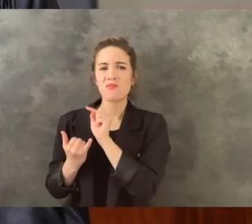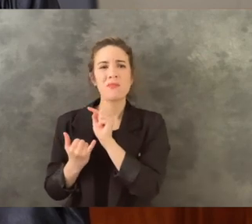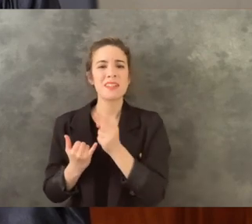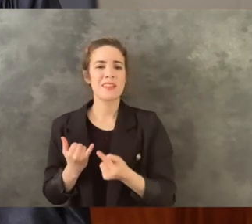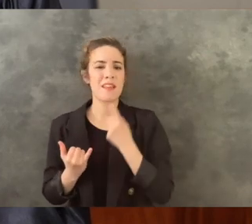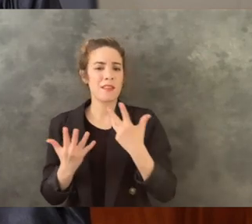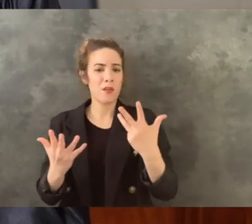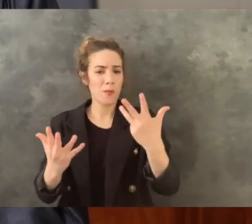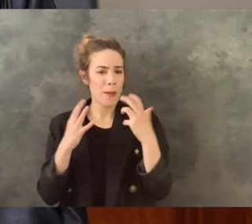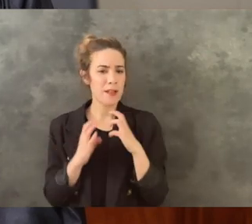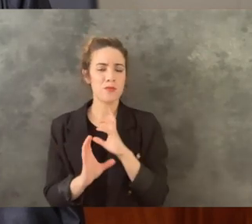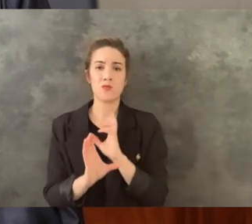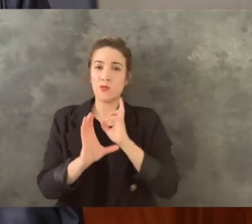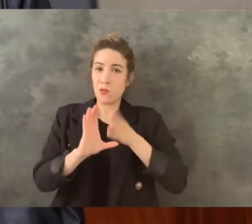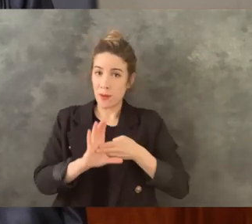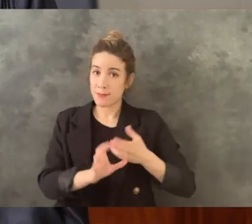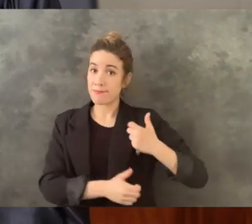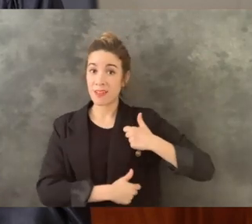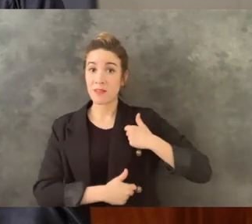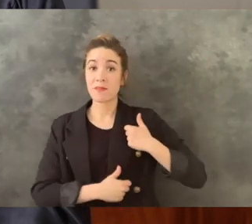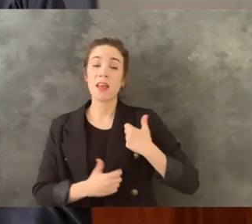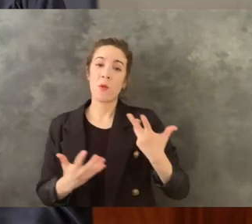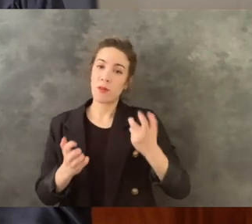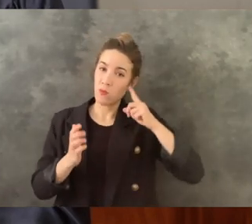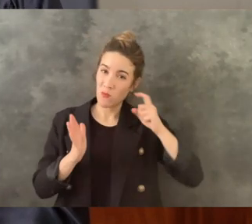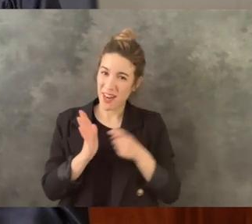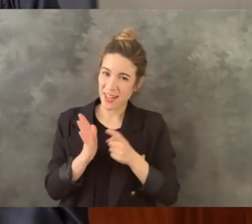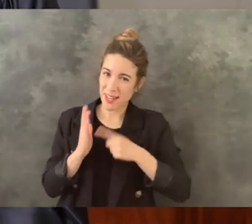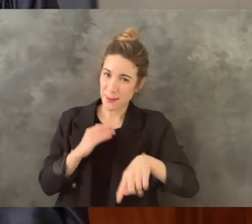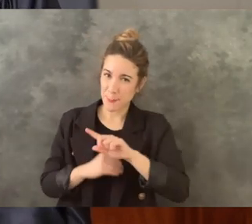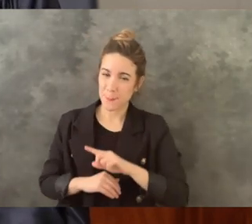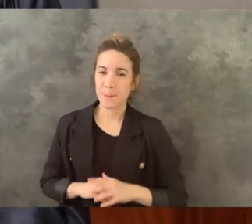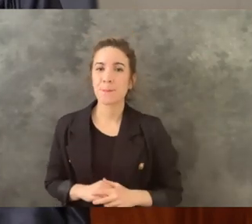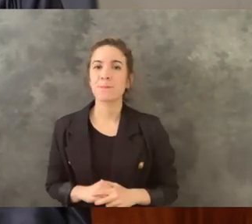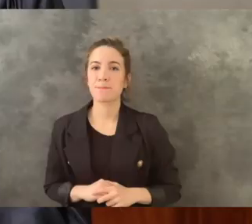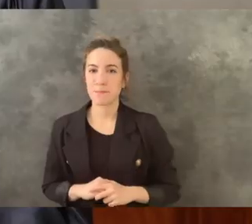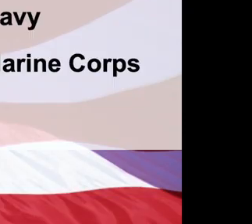to join a branch of the military. I ask that we recognize them.